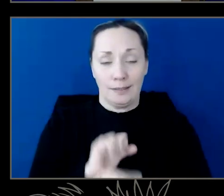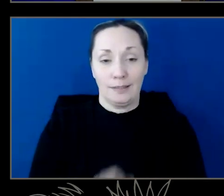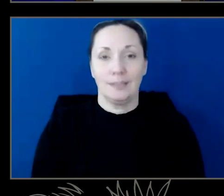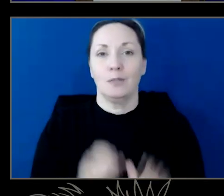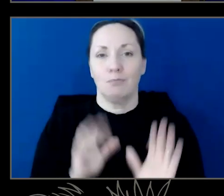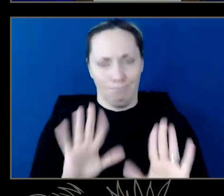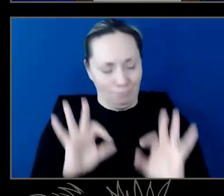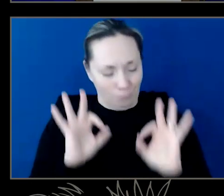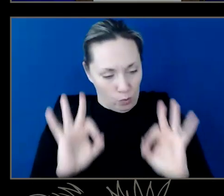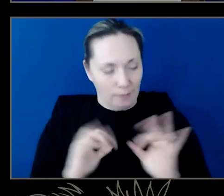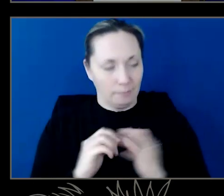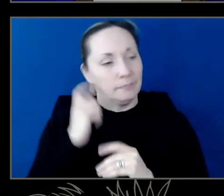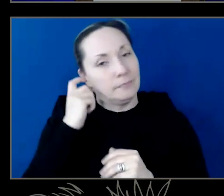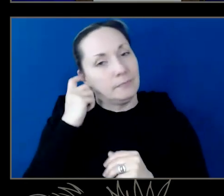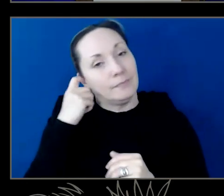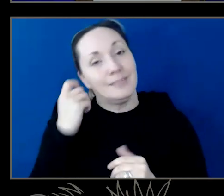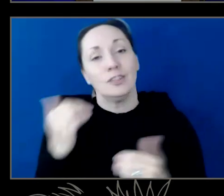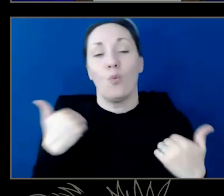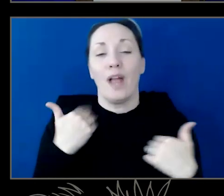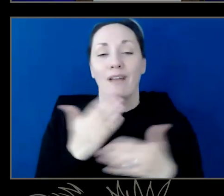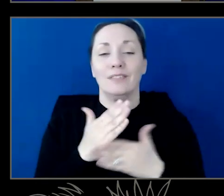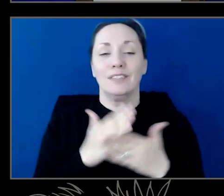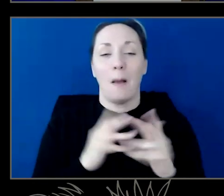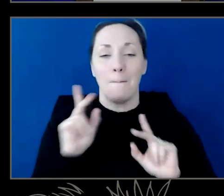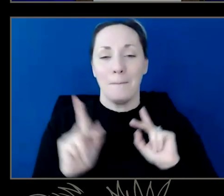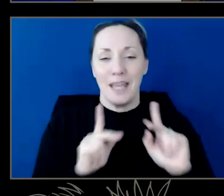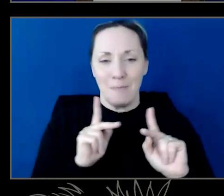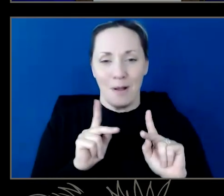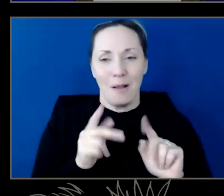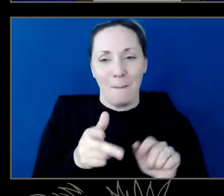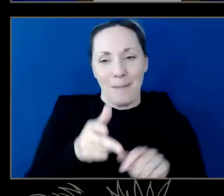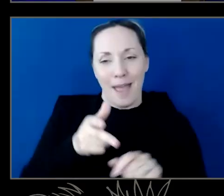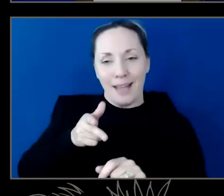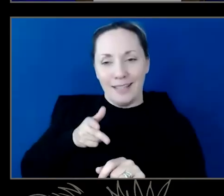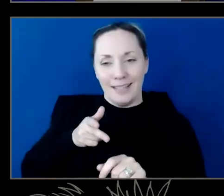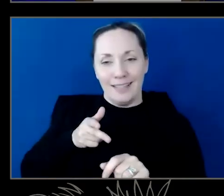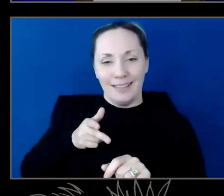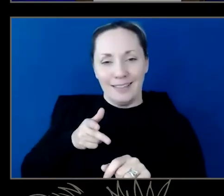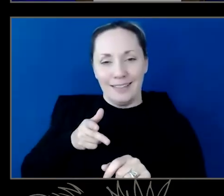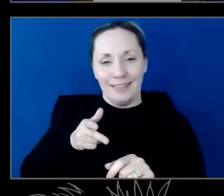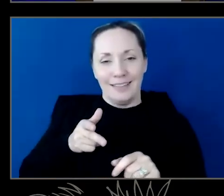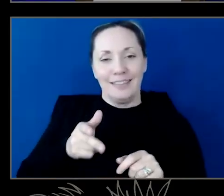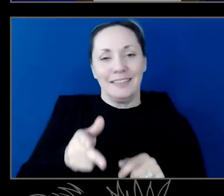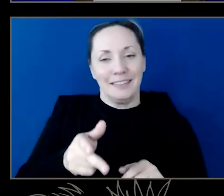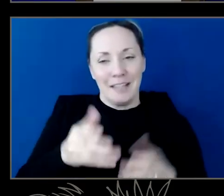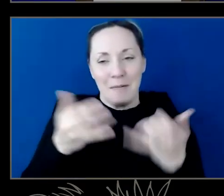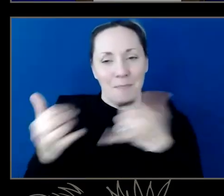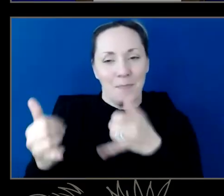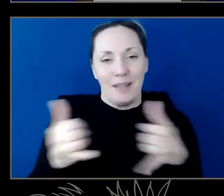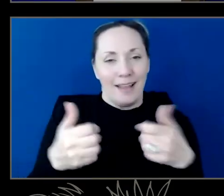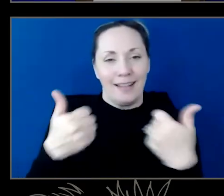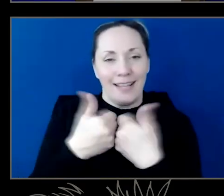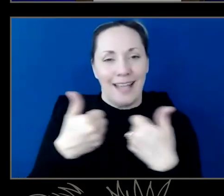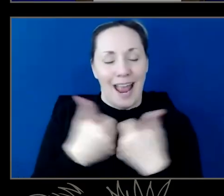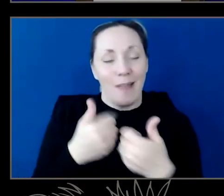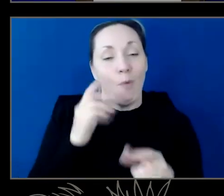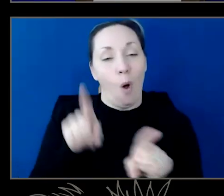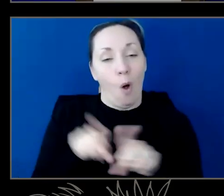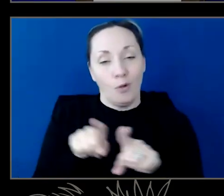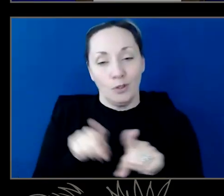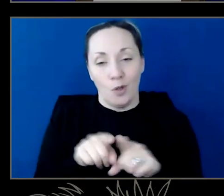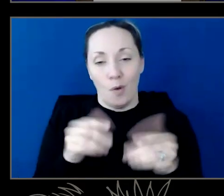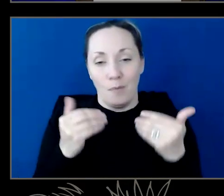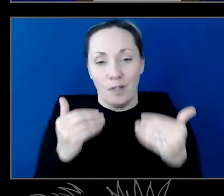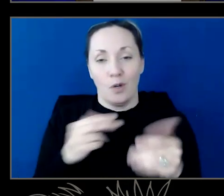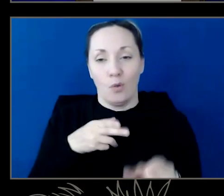Right. So we have some people back in Buenos Aires playing the game. I'm also gonna go